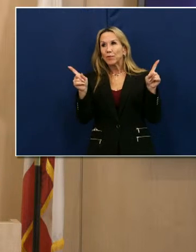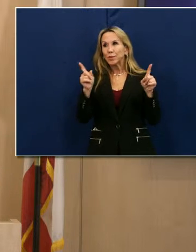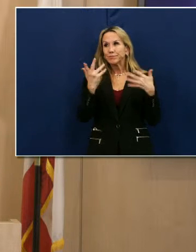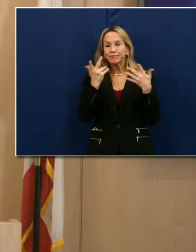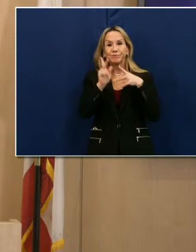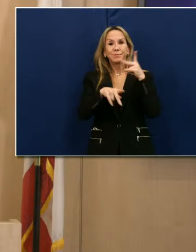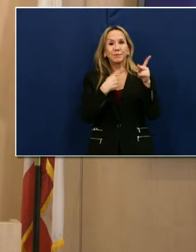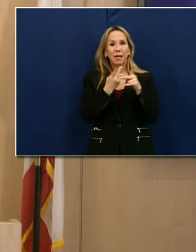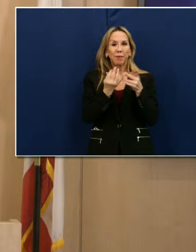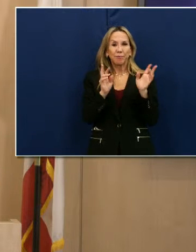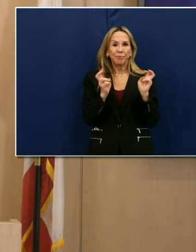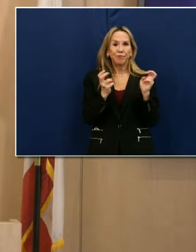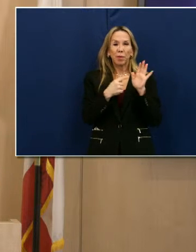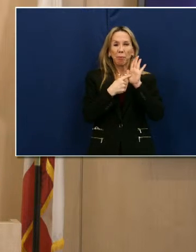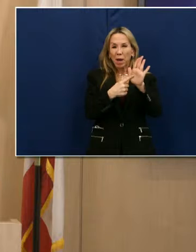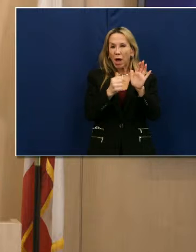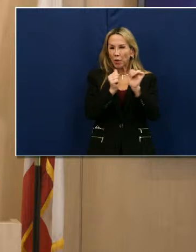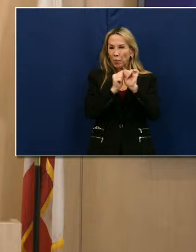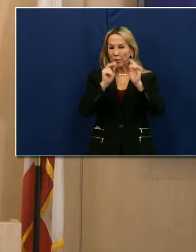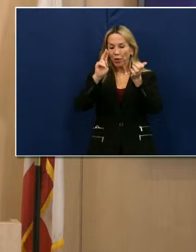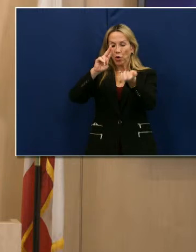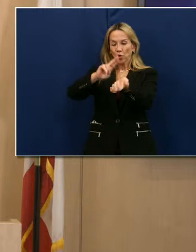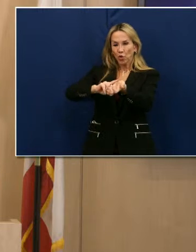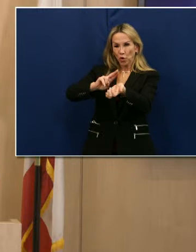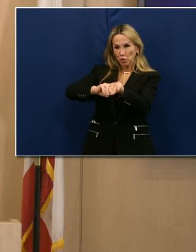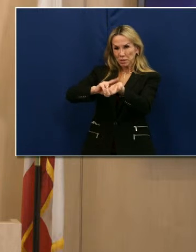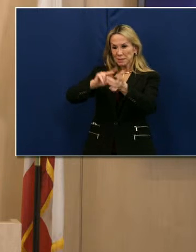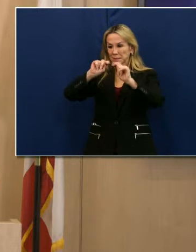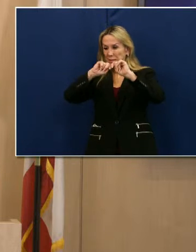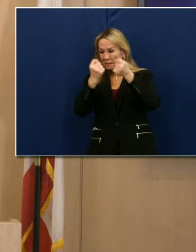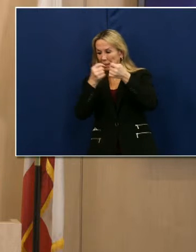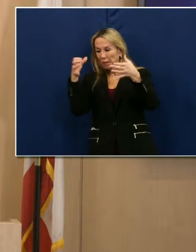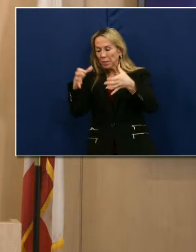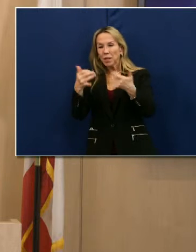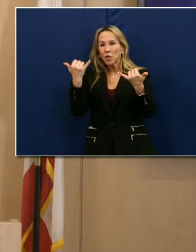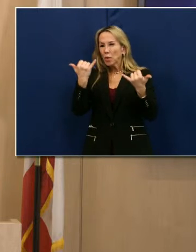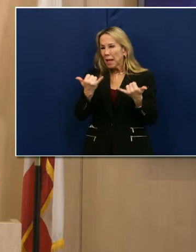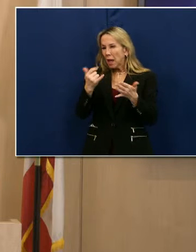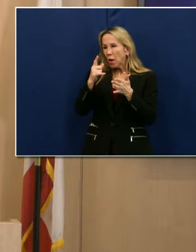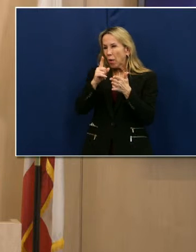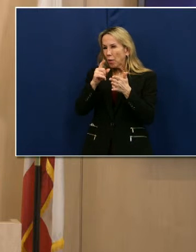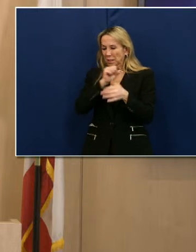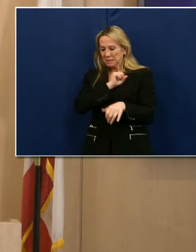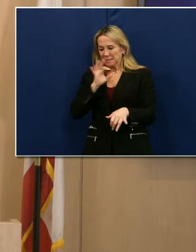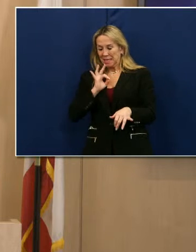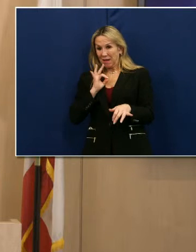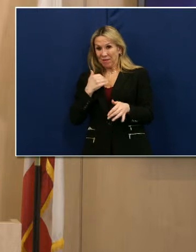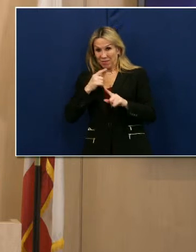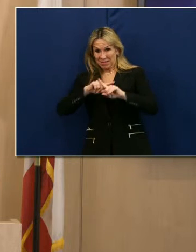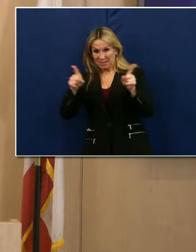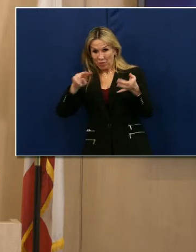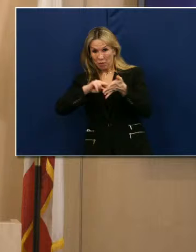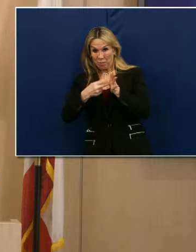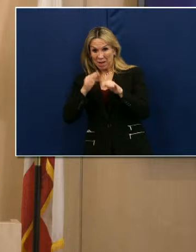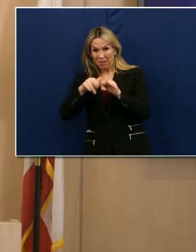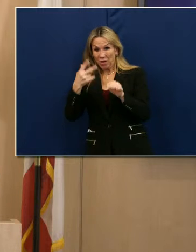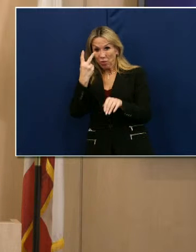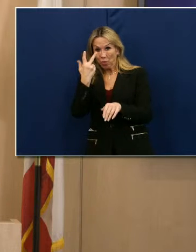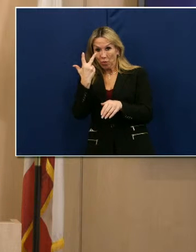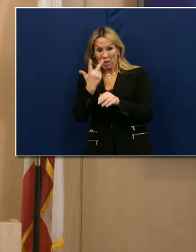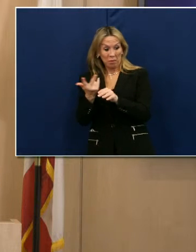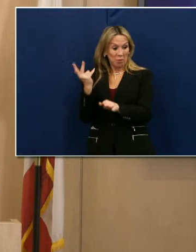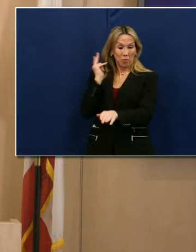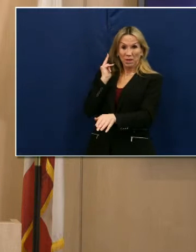nursing, what does that word staffed mean now versus what it meant 2 or 3 weeks ago? It means exactly what it says. If